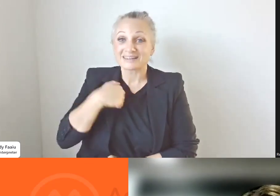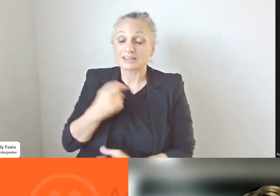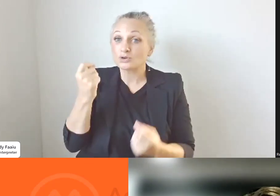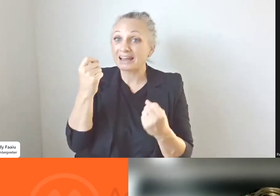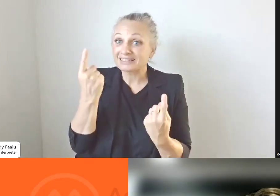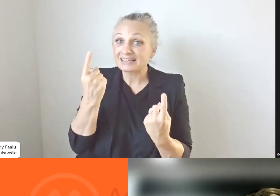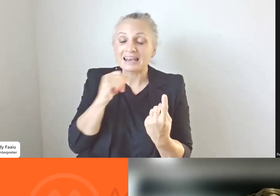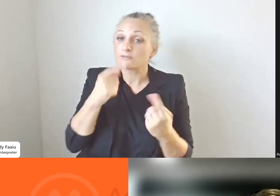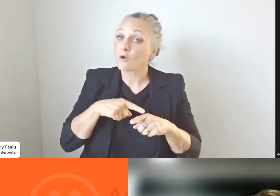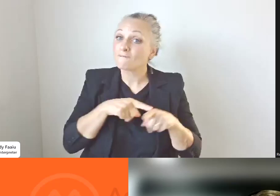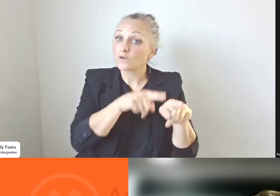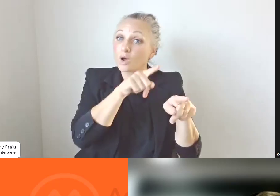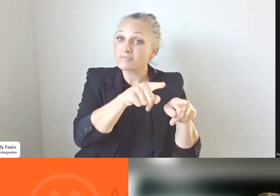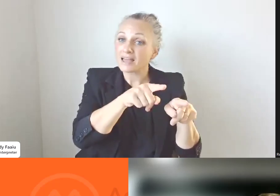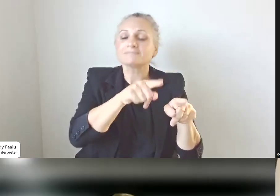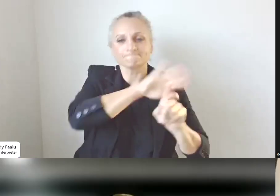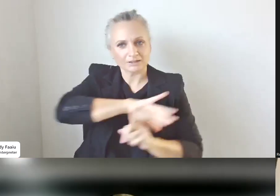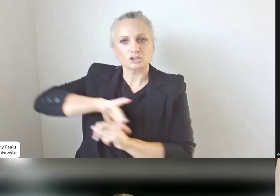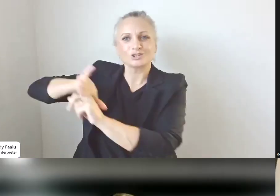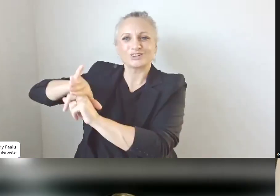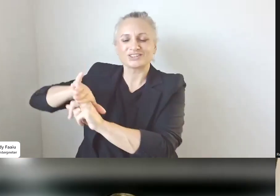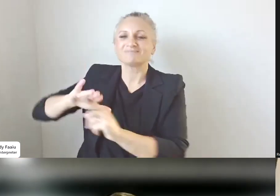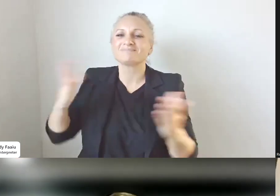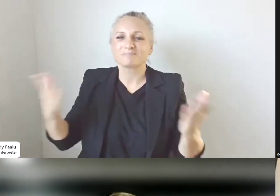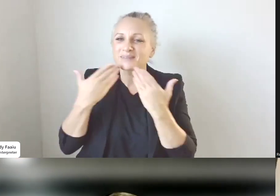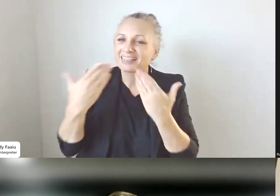Ngā mihi nui. Thanks, Corin. Thanks, team.